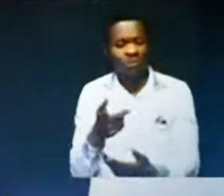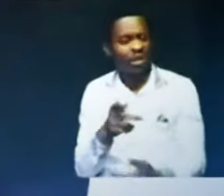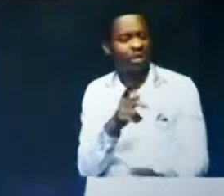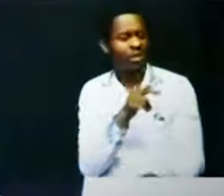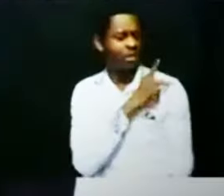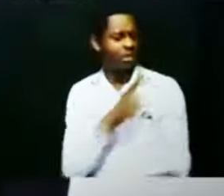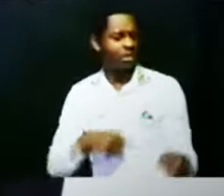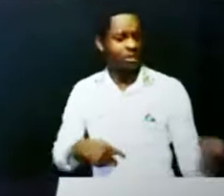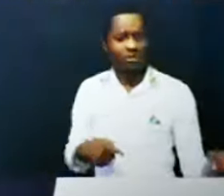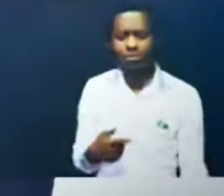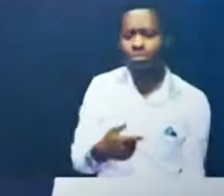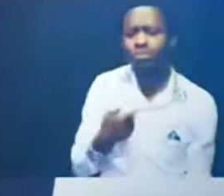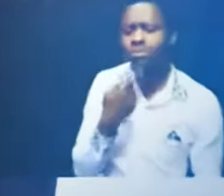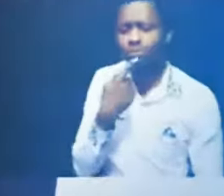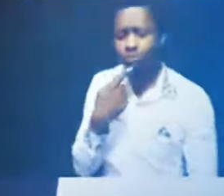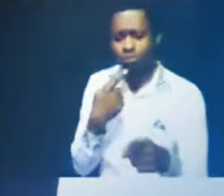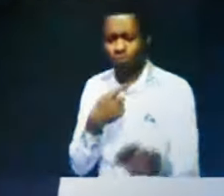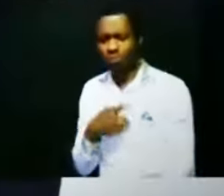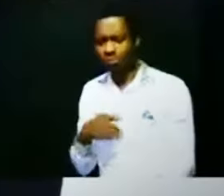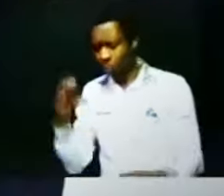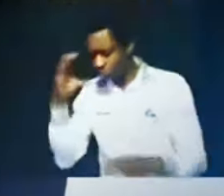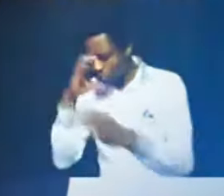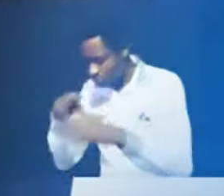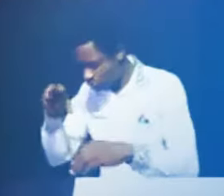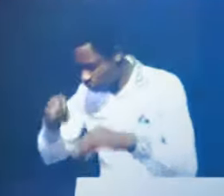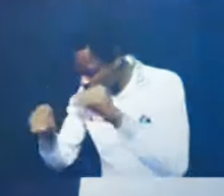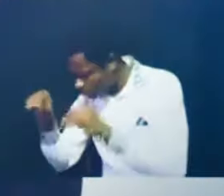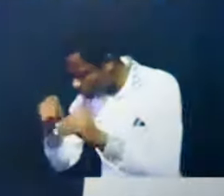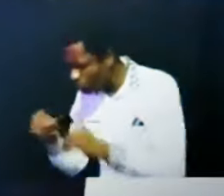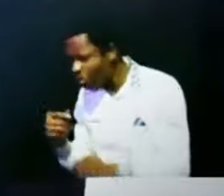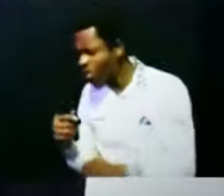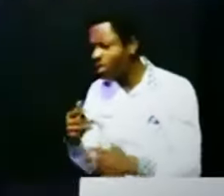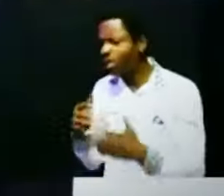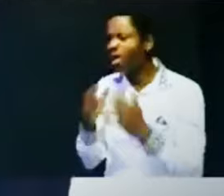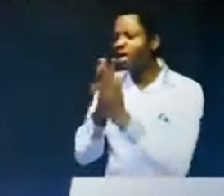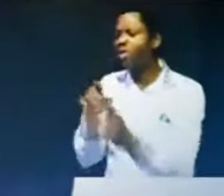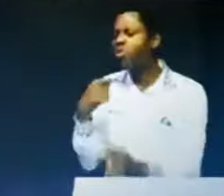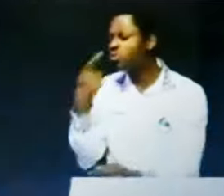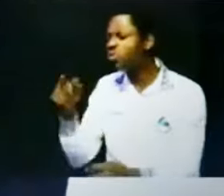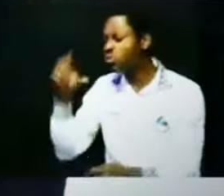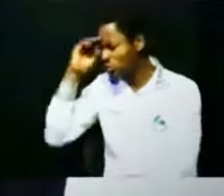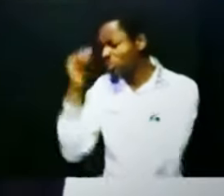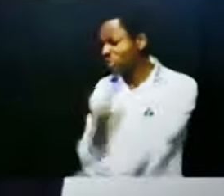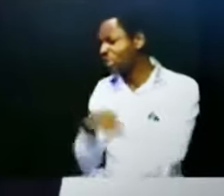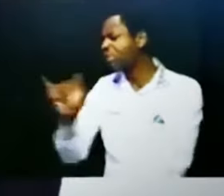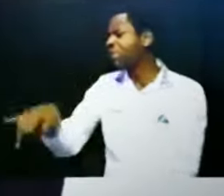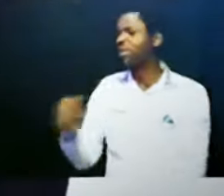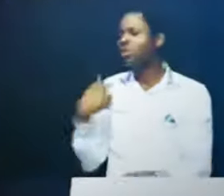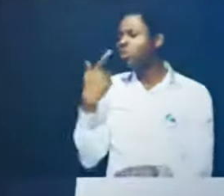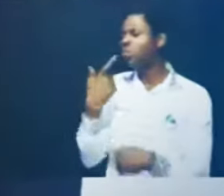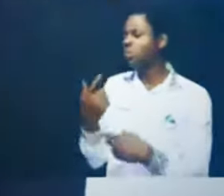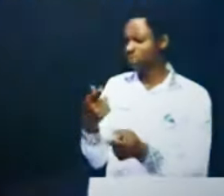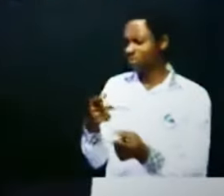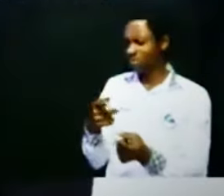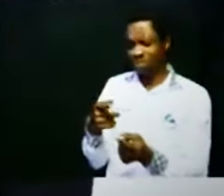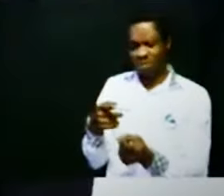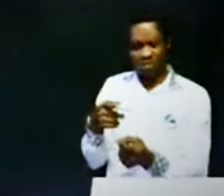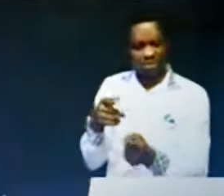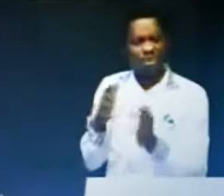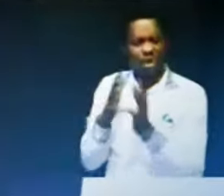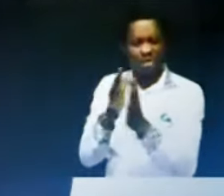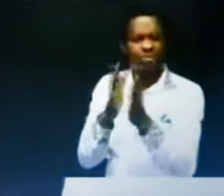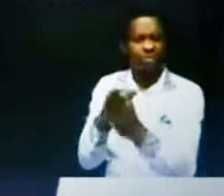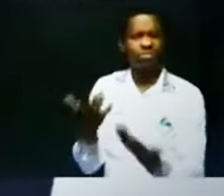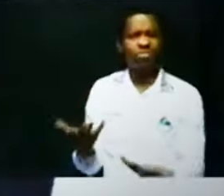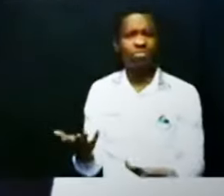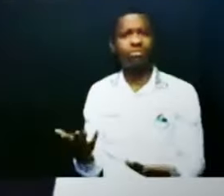said, "Find out whose son this young man is." Ohene say, "Wo die bisa, oni ku a ne ba, ani